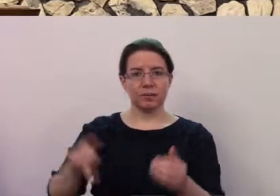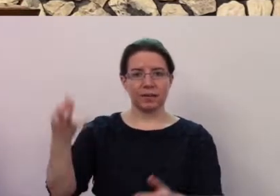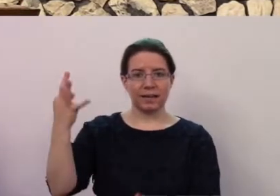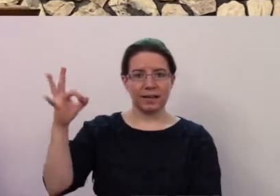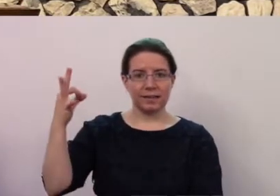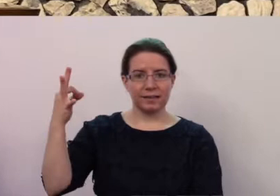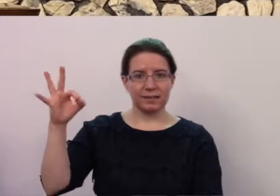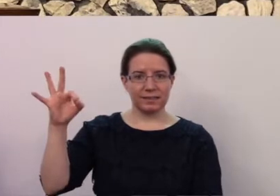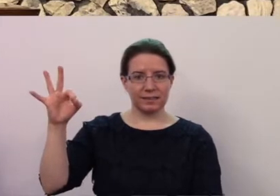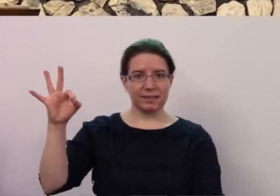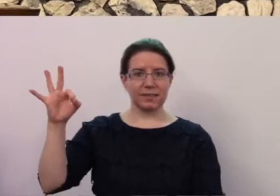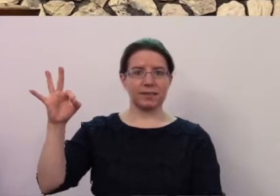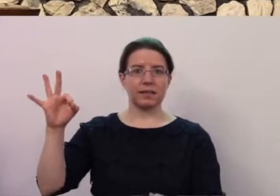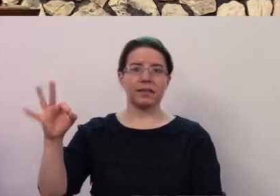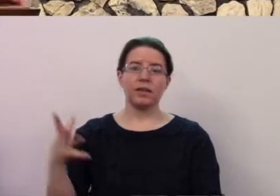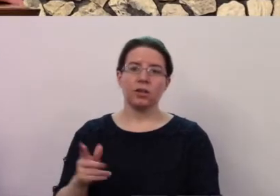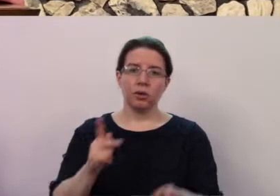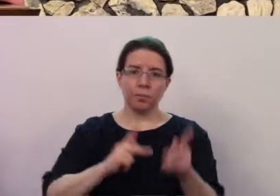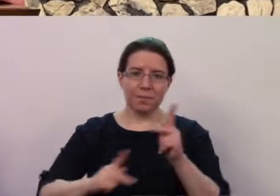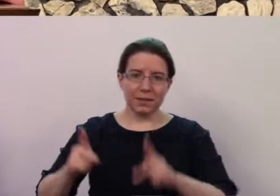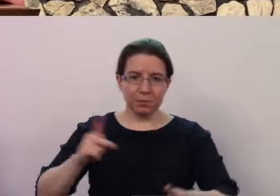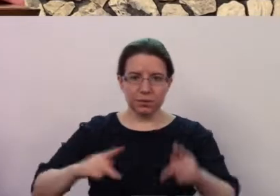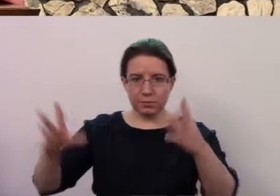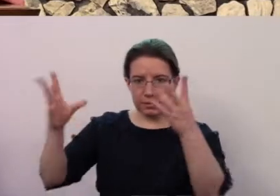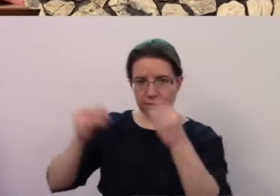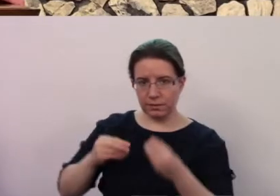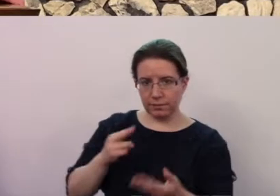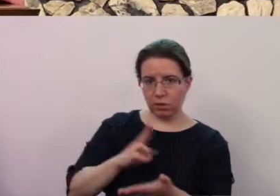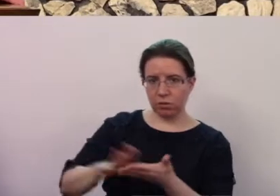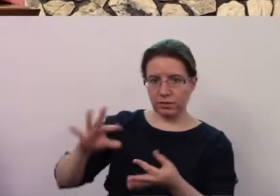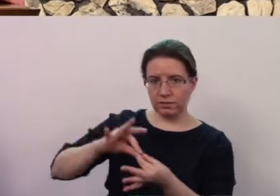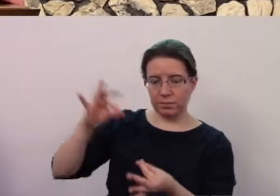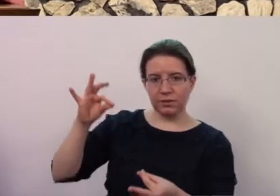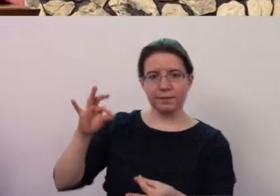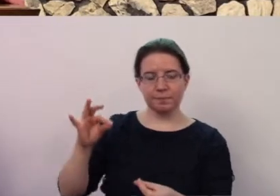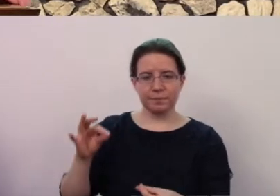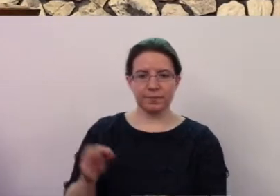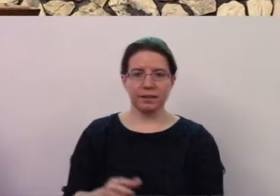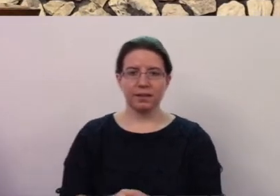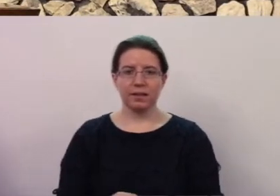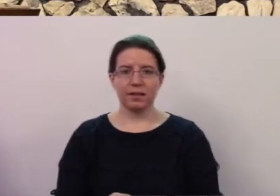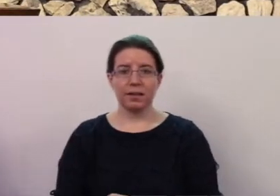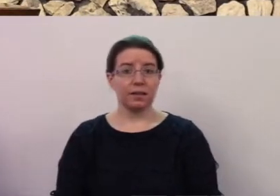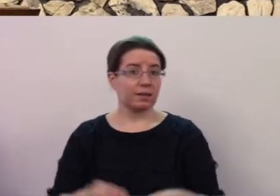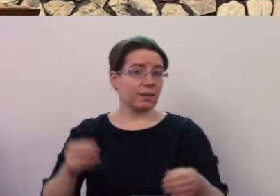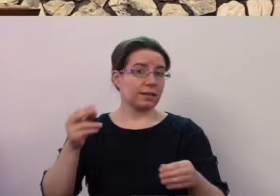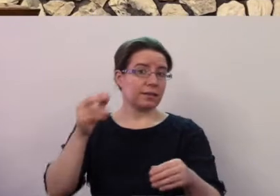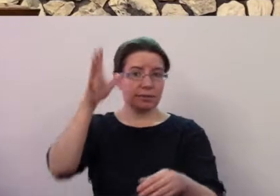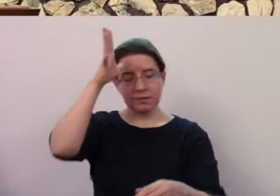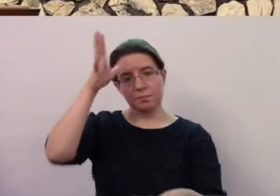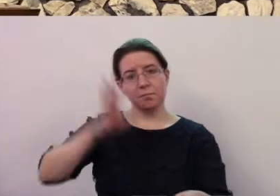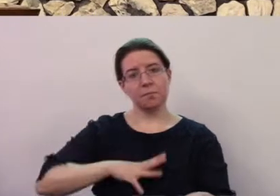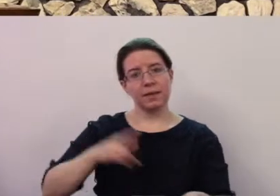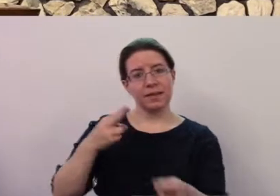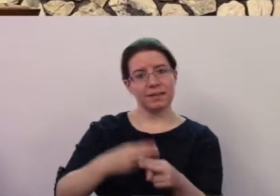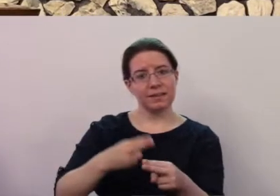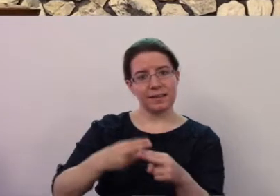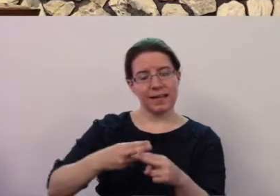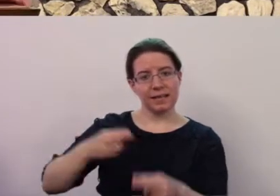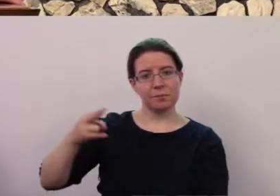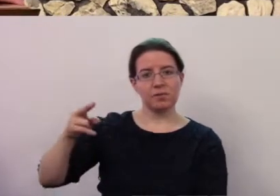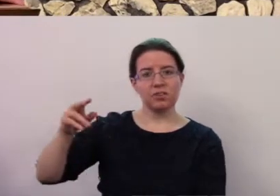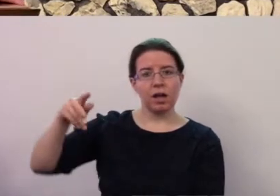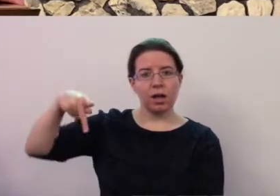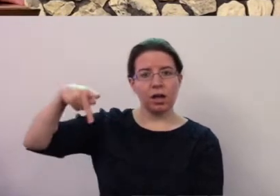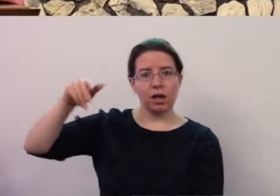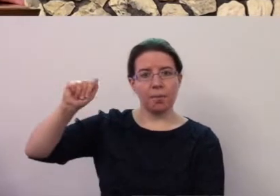Saul of Tarsus, who was a man that had a spiritual encounter with Jesus, and he was born again.